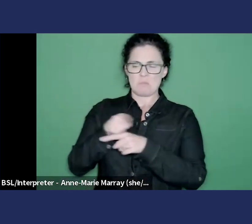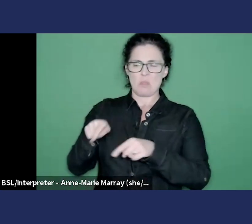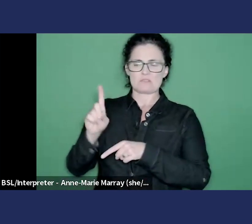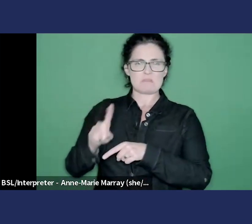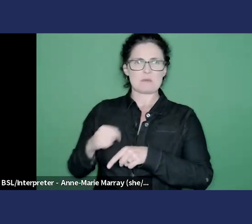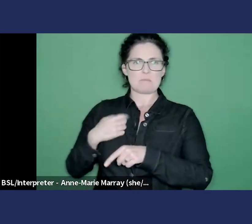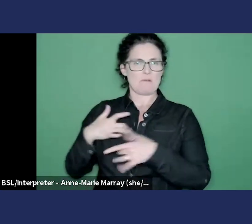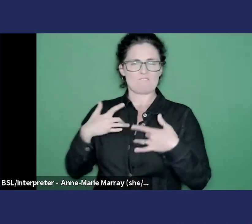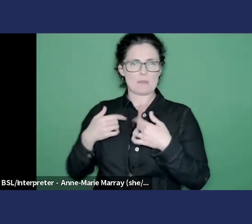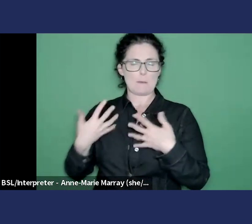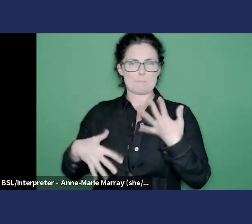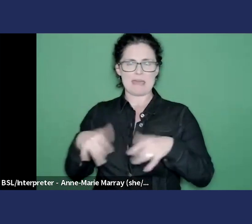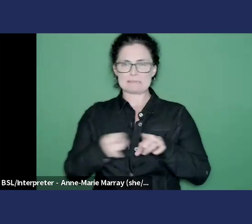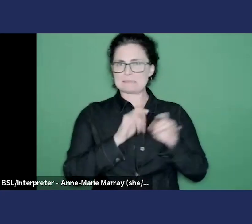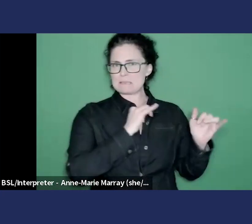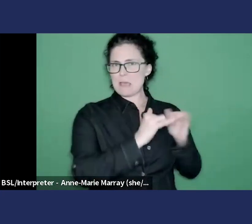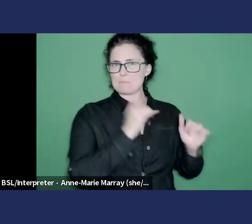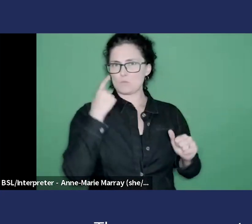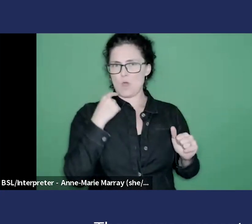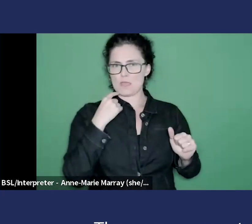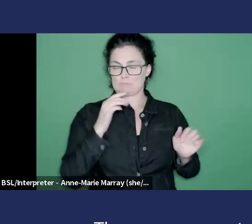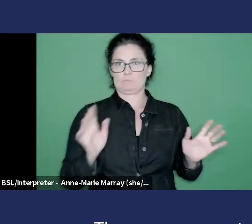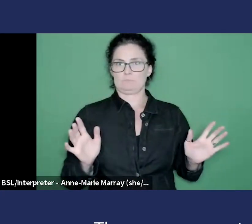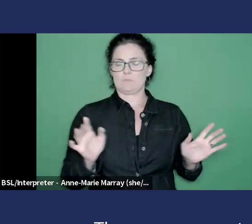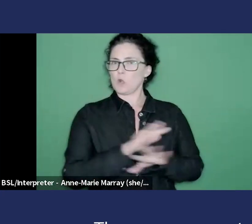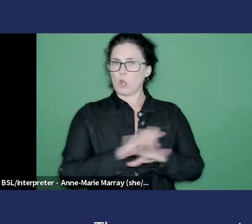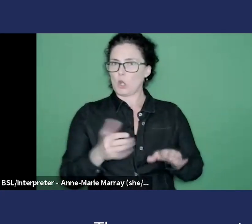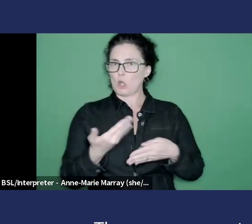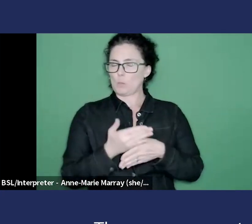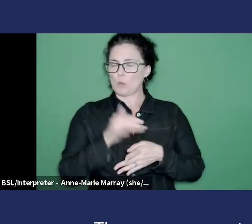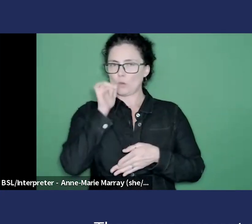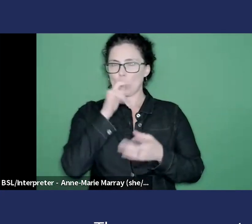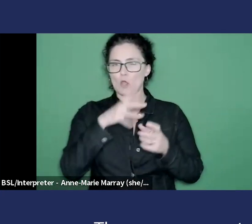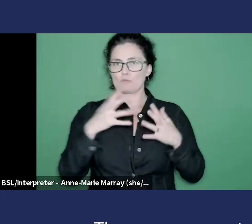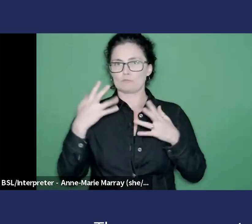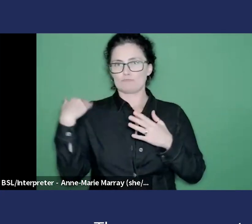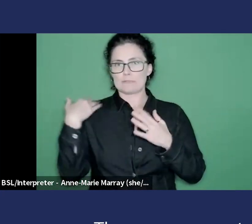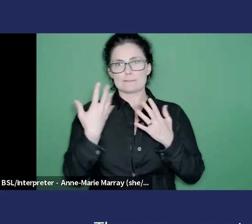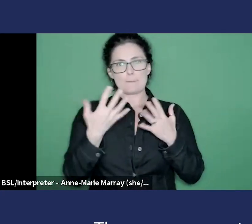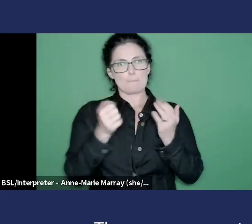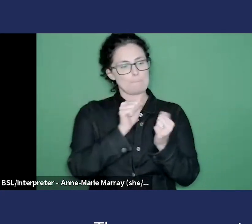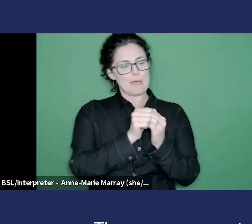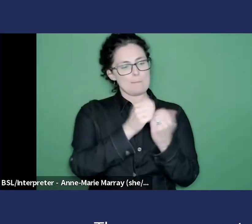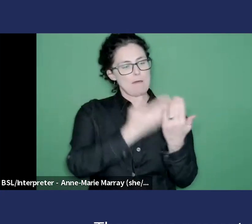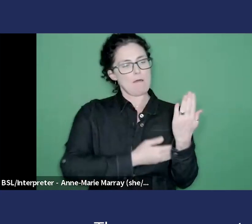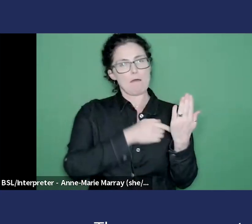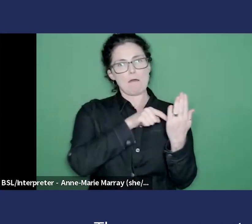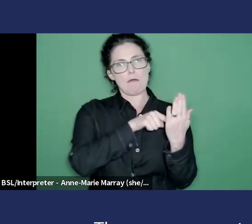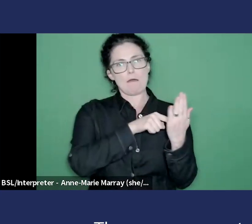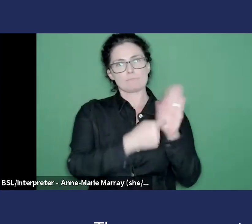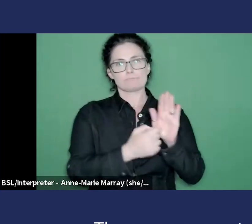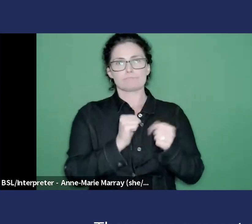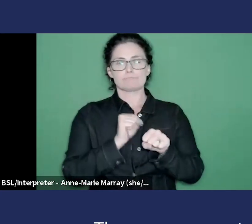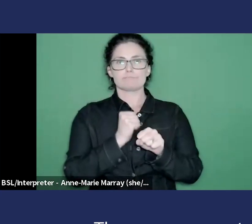that has transcended far longer than it should. So, and there was a recent paper that was published by within an